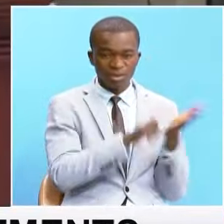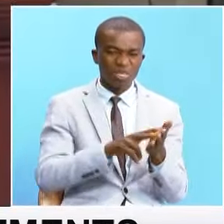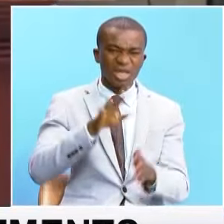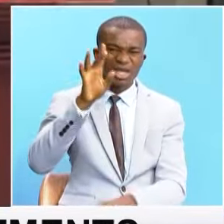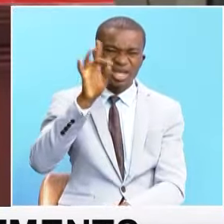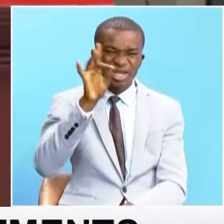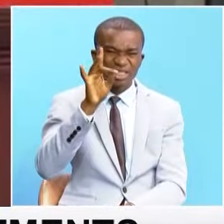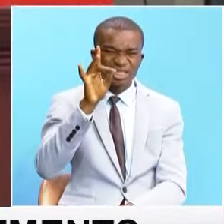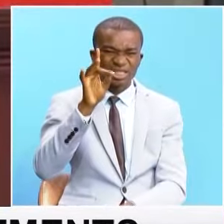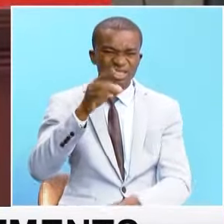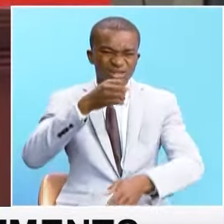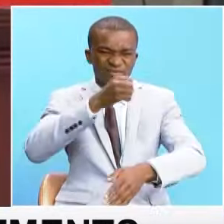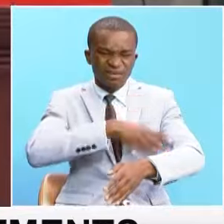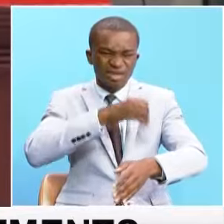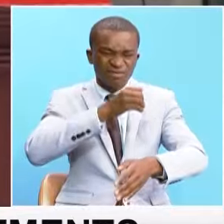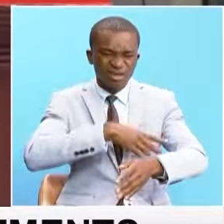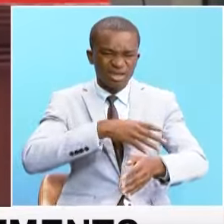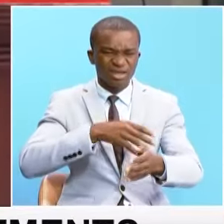agreements amounting to about